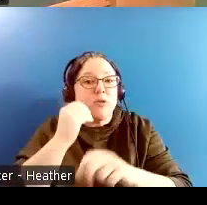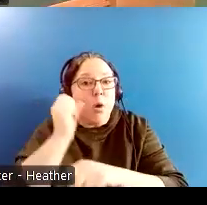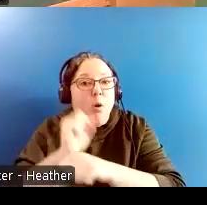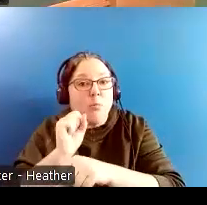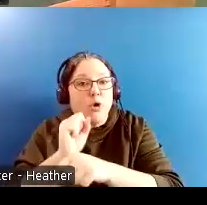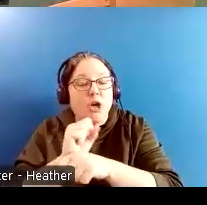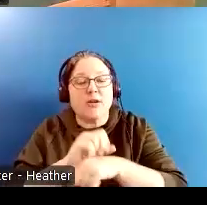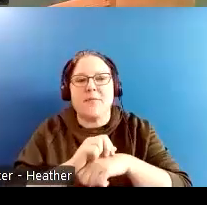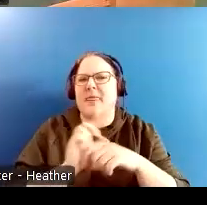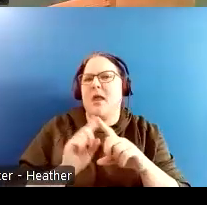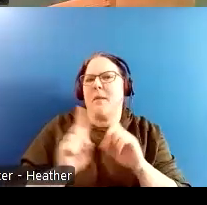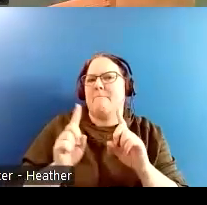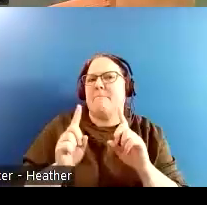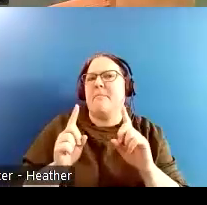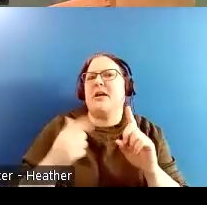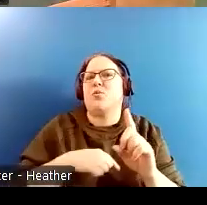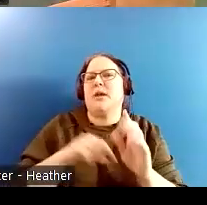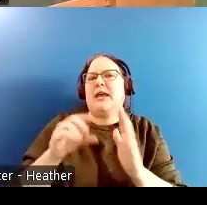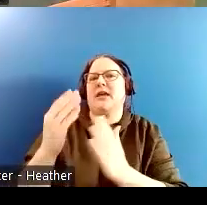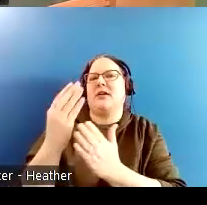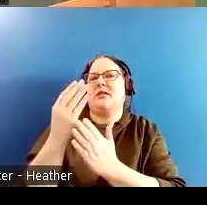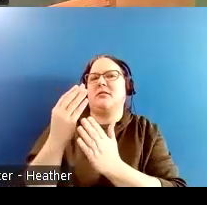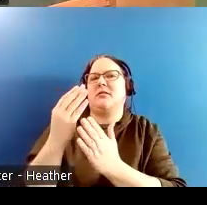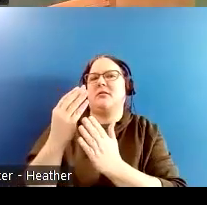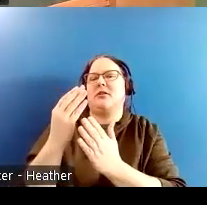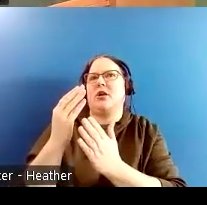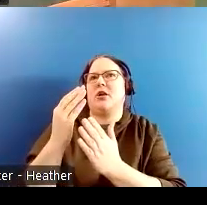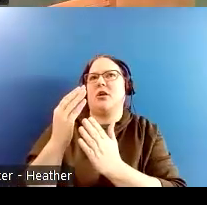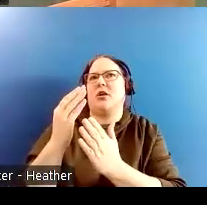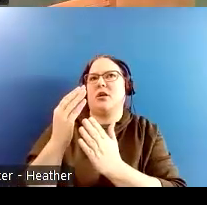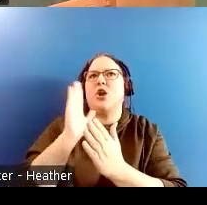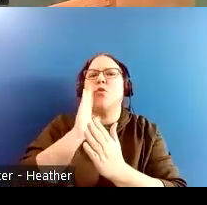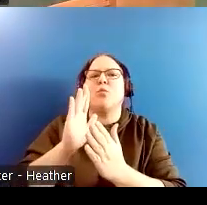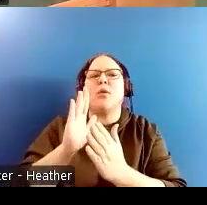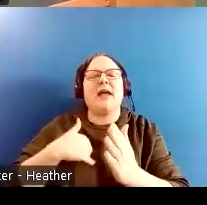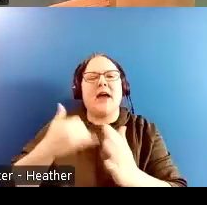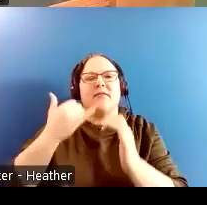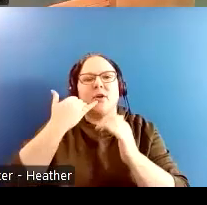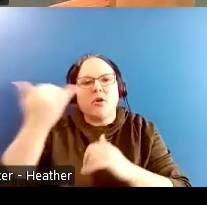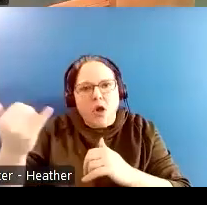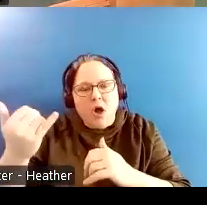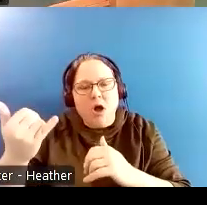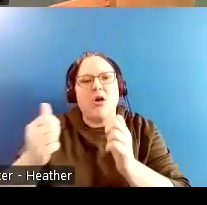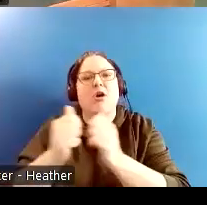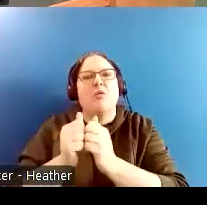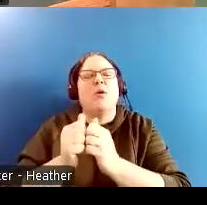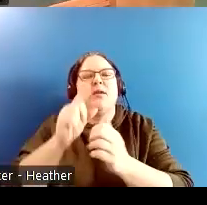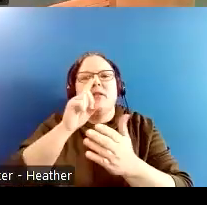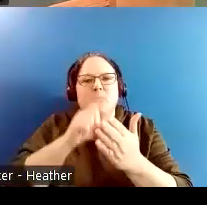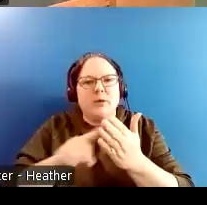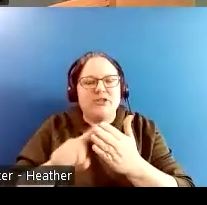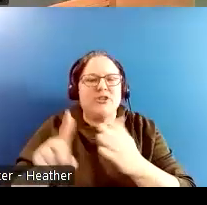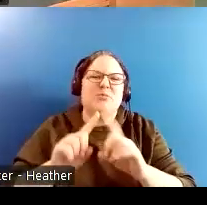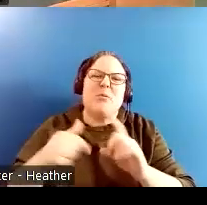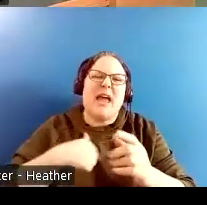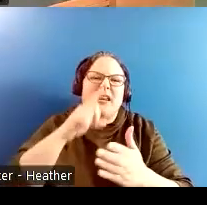But we digitally recorded the calls, our care manager calls with the patients, both to prevent research misconduct and in case there was